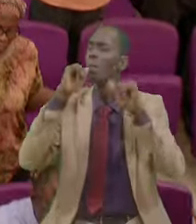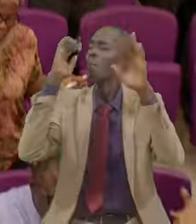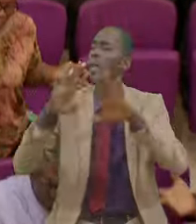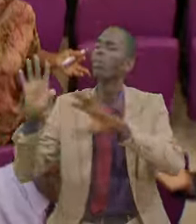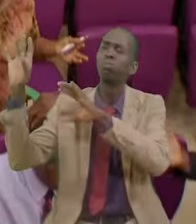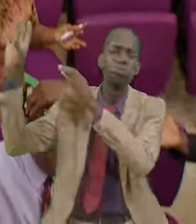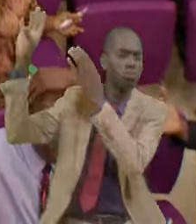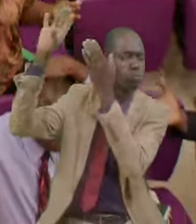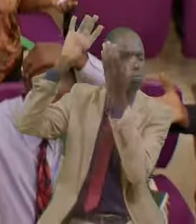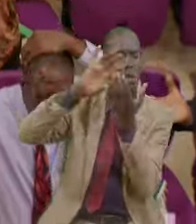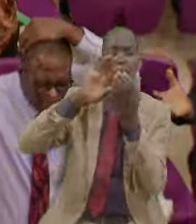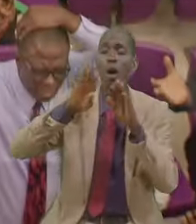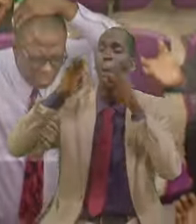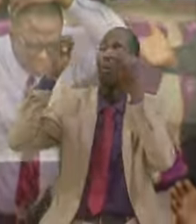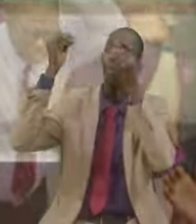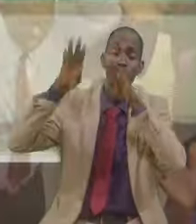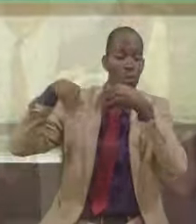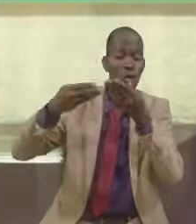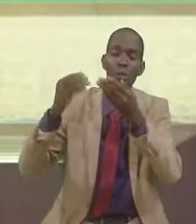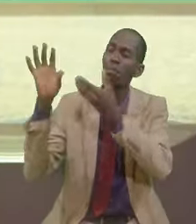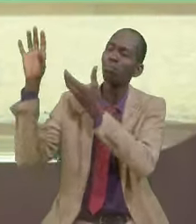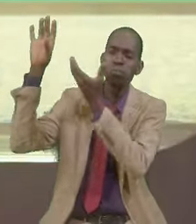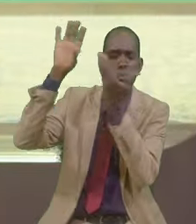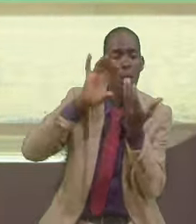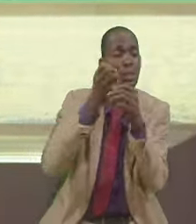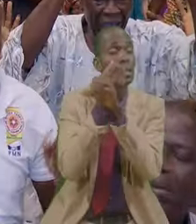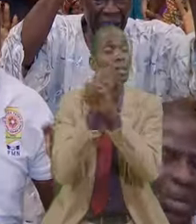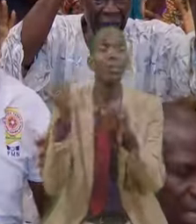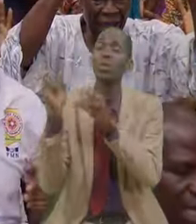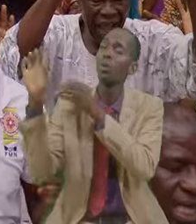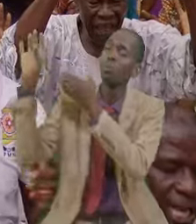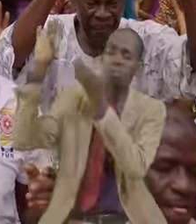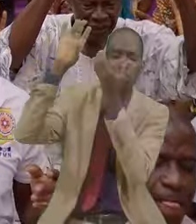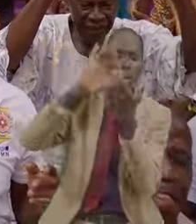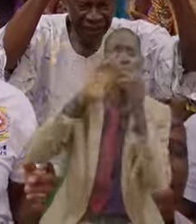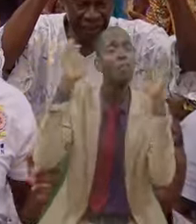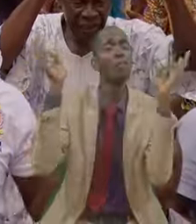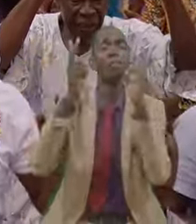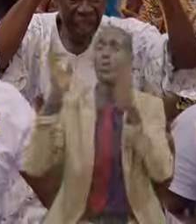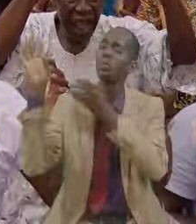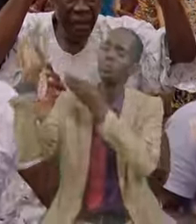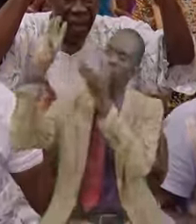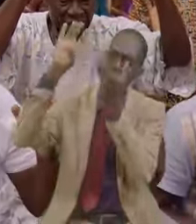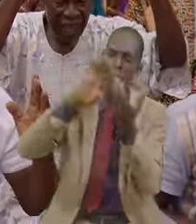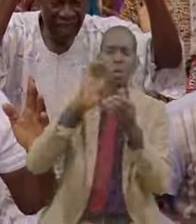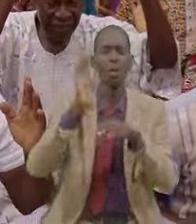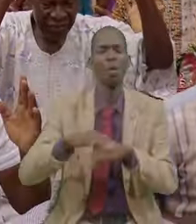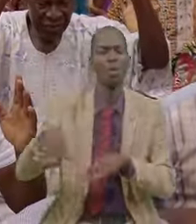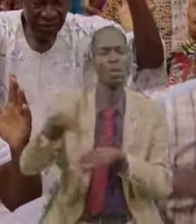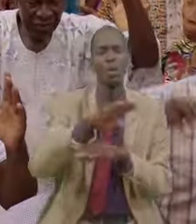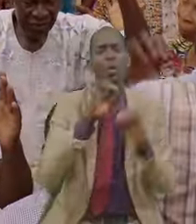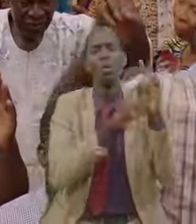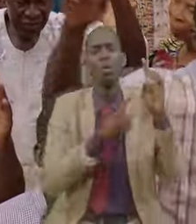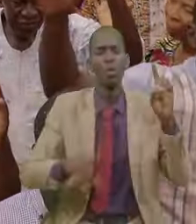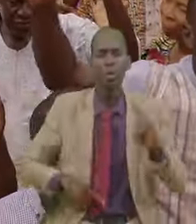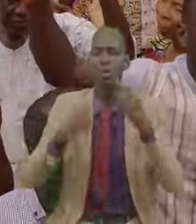it down. Provision, shower it down. Salvation, shower it down. Victory, shower it down. Oh Lord,